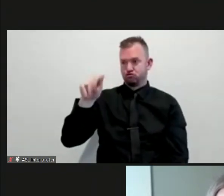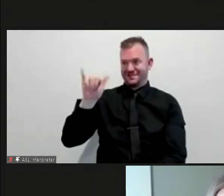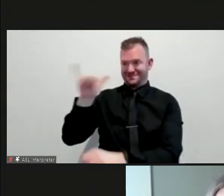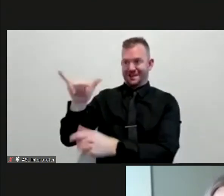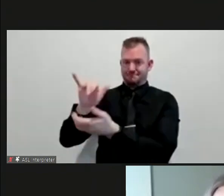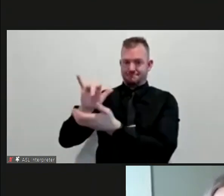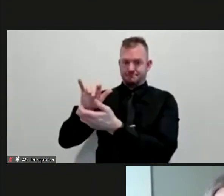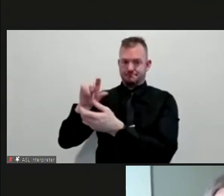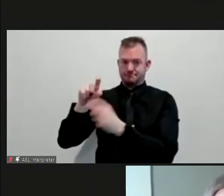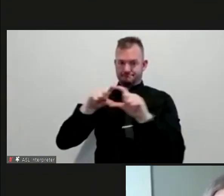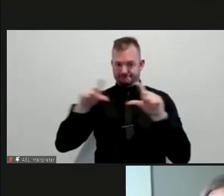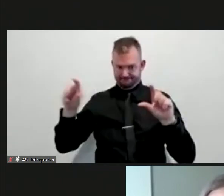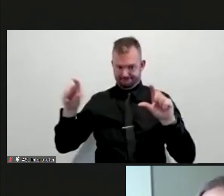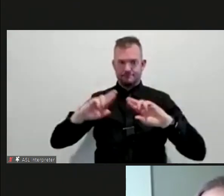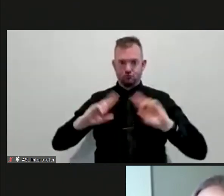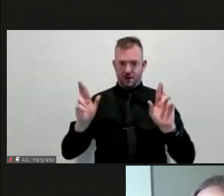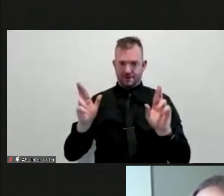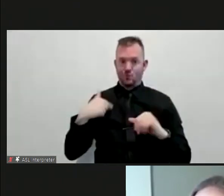51,260